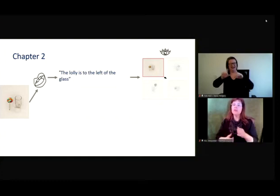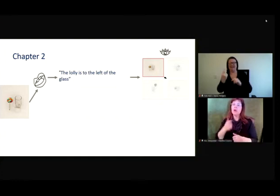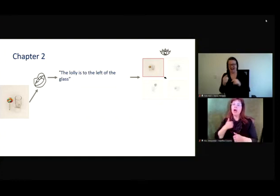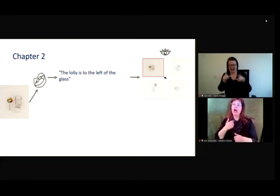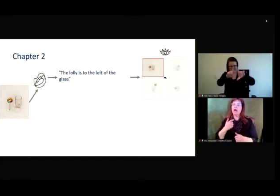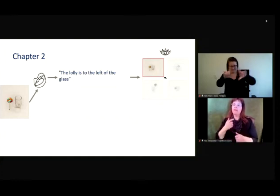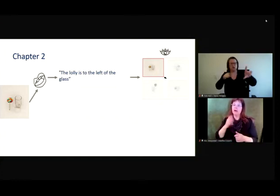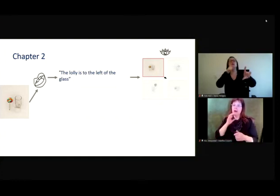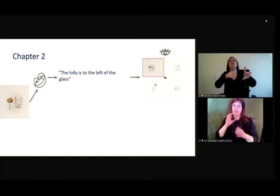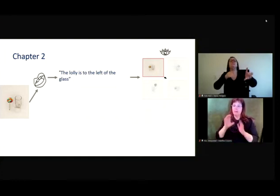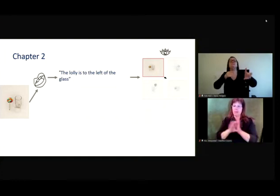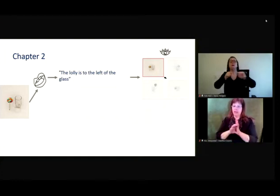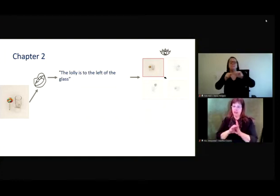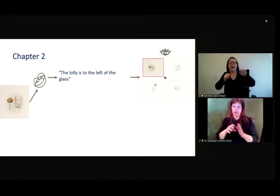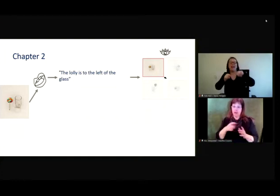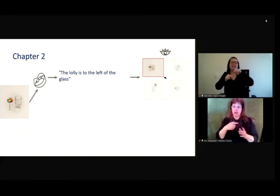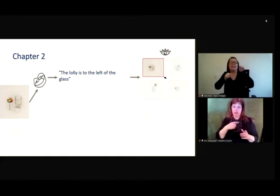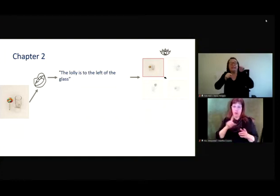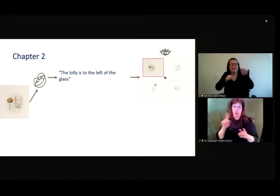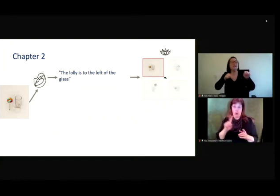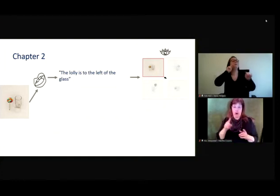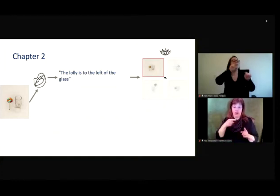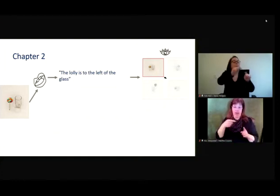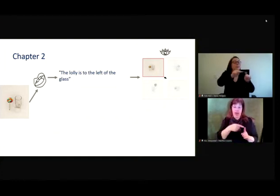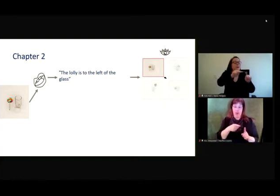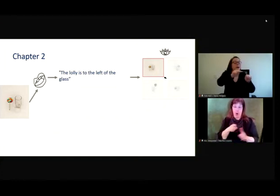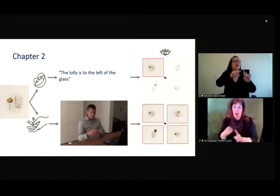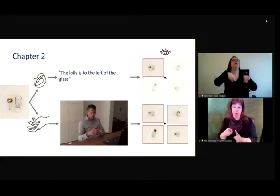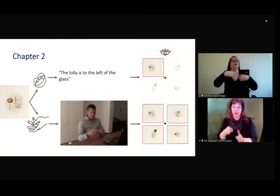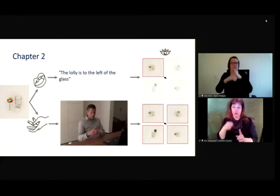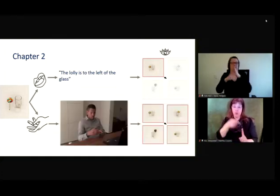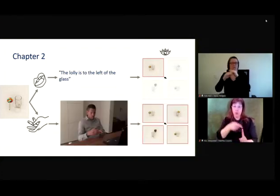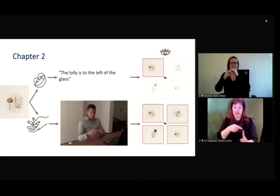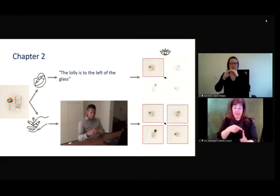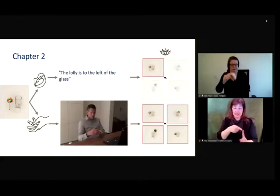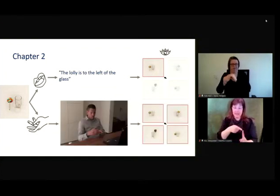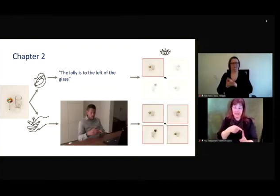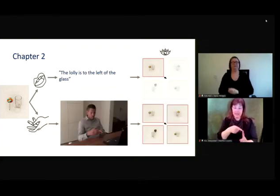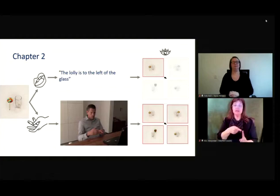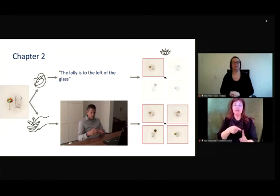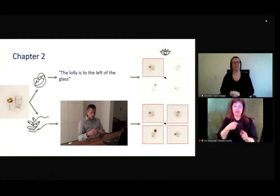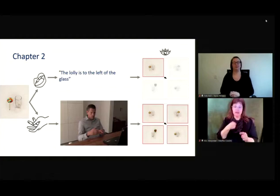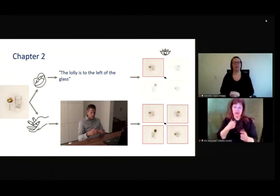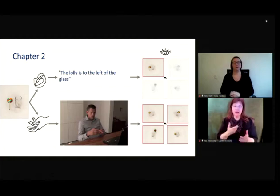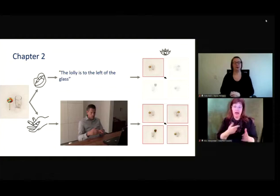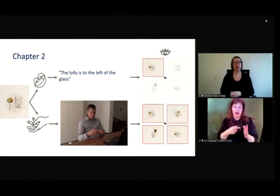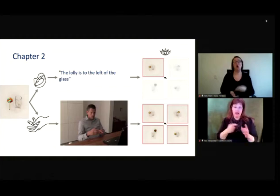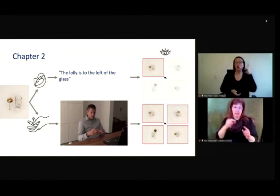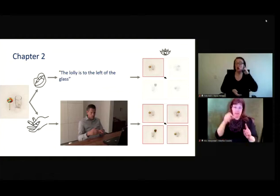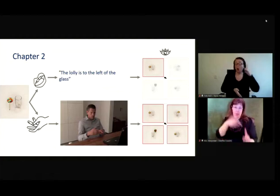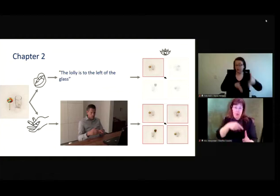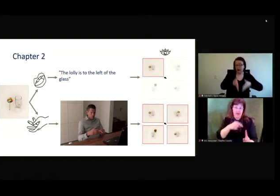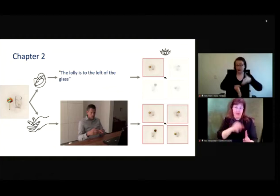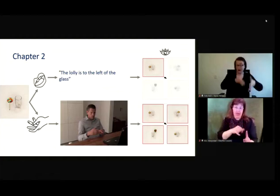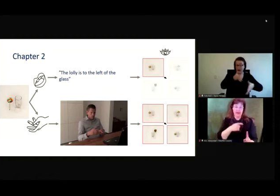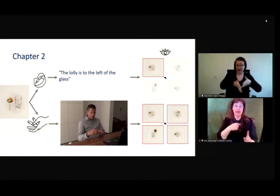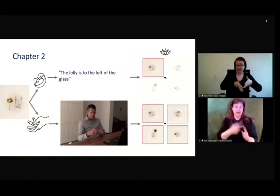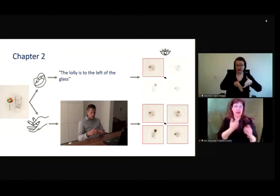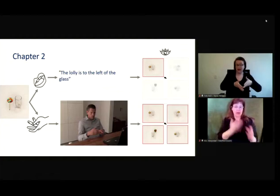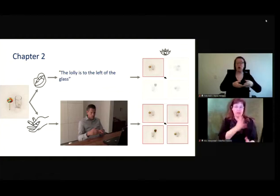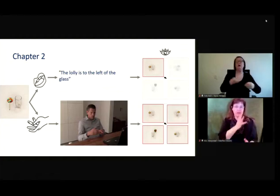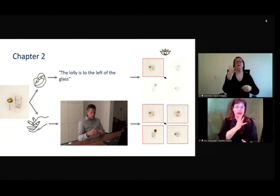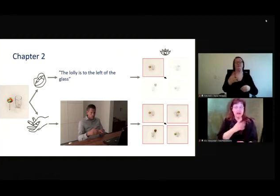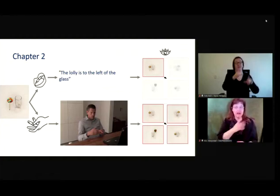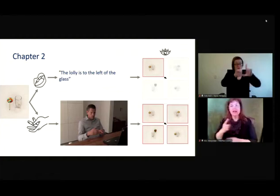one at which the arrow is pointing, while planning to speak. Deaf signers, however, looked increasingly at all